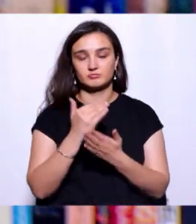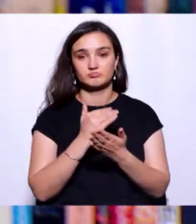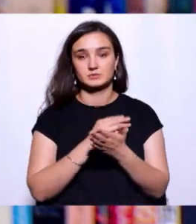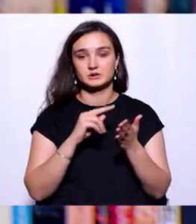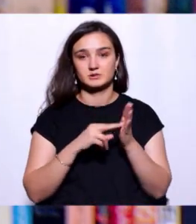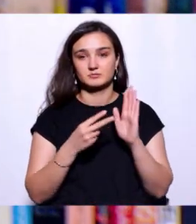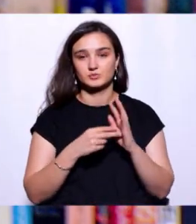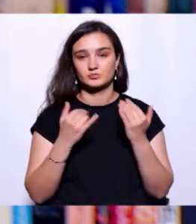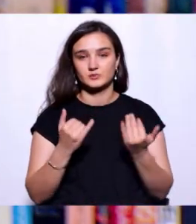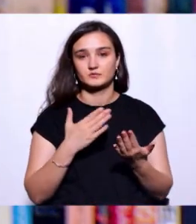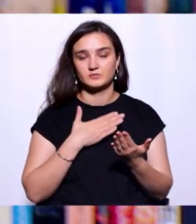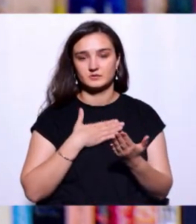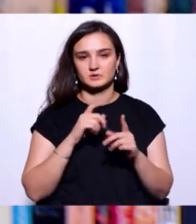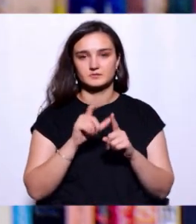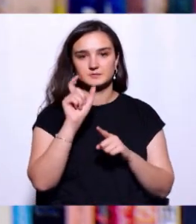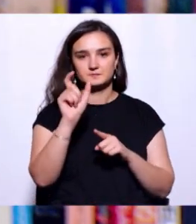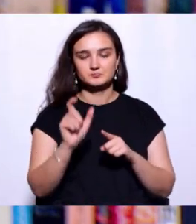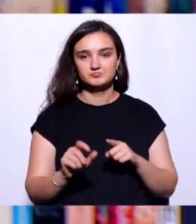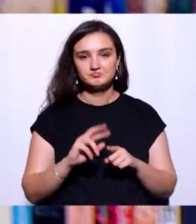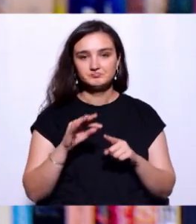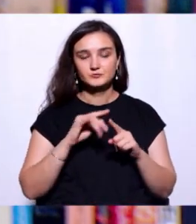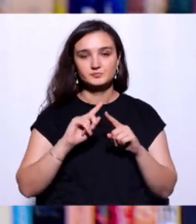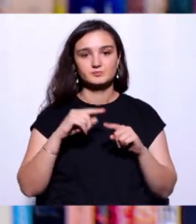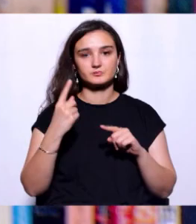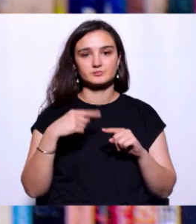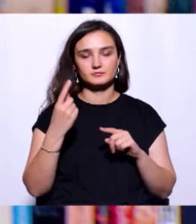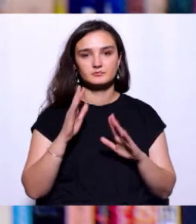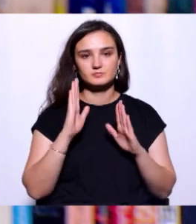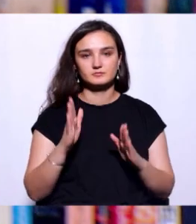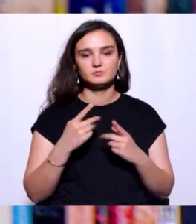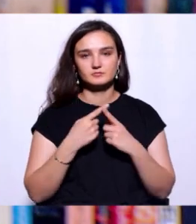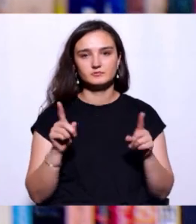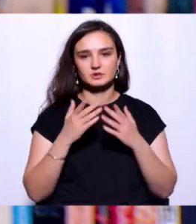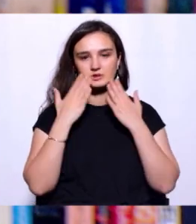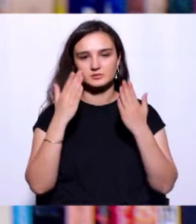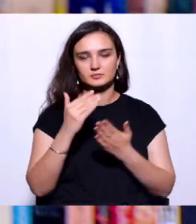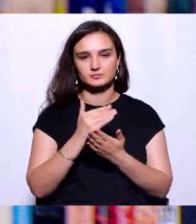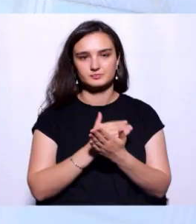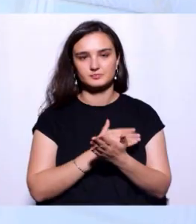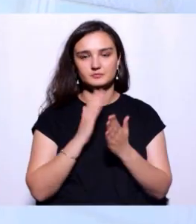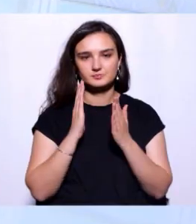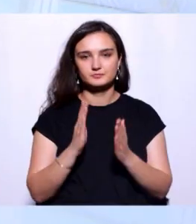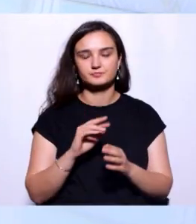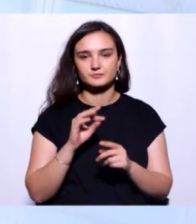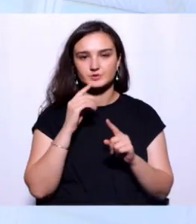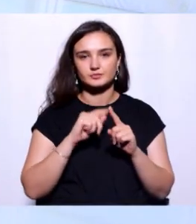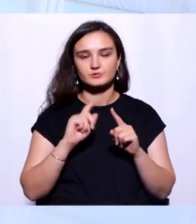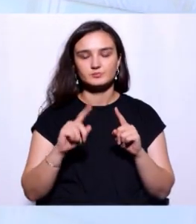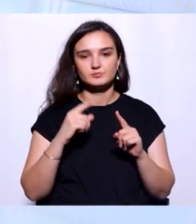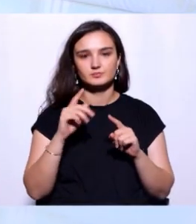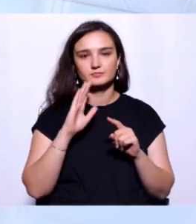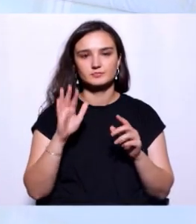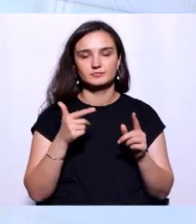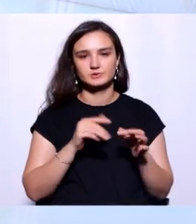today, we have some vocabulary, and next we will be doing some reading comprehension. And then there will be